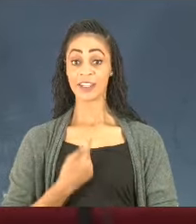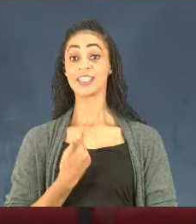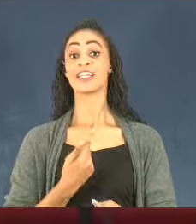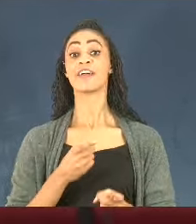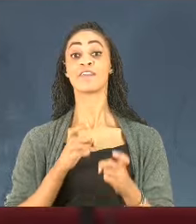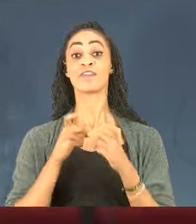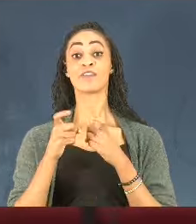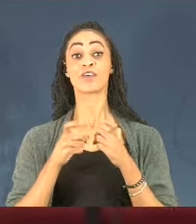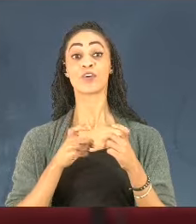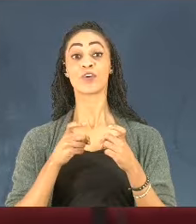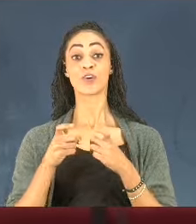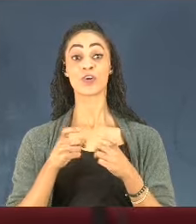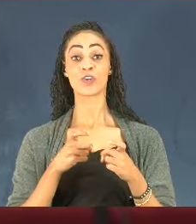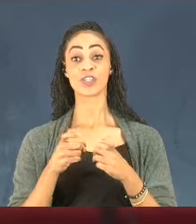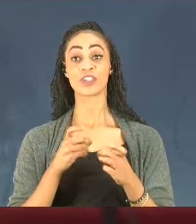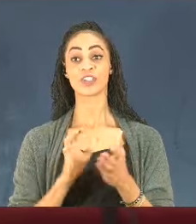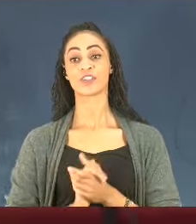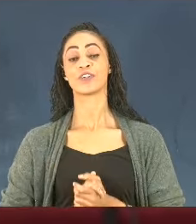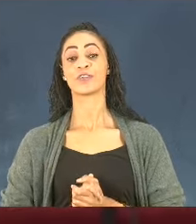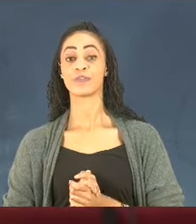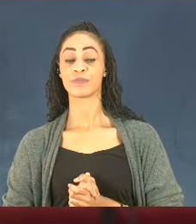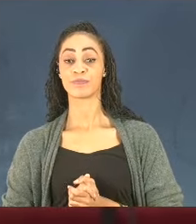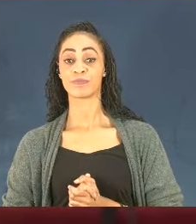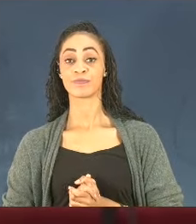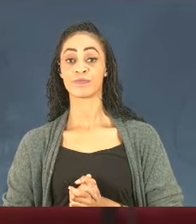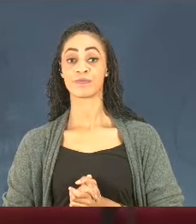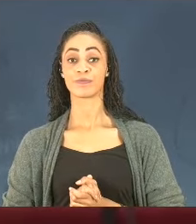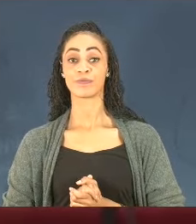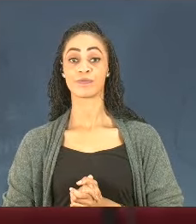our desires and appetites.